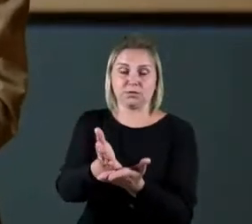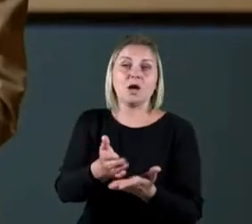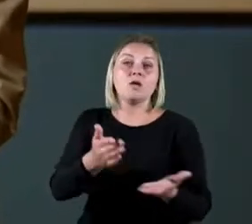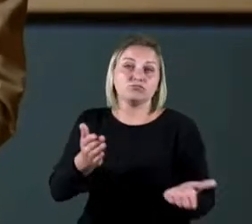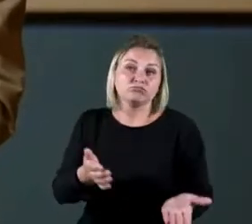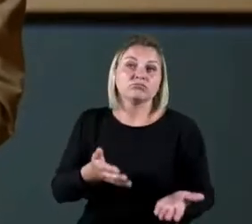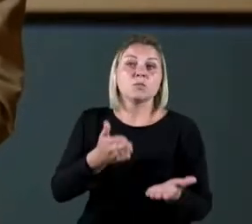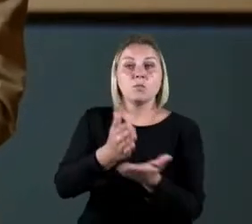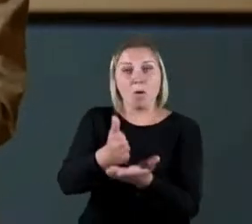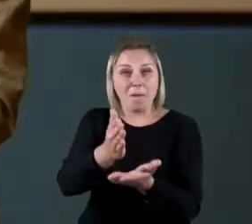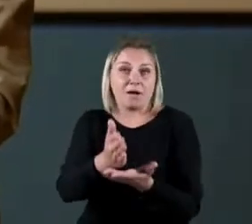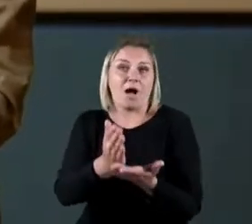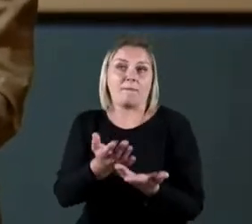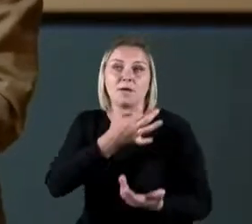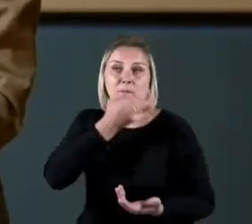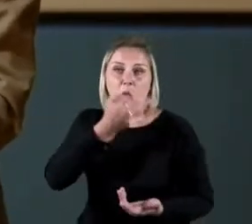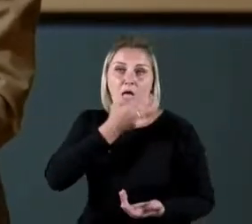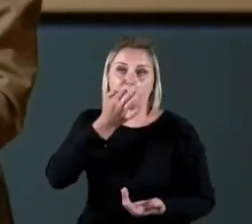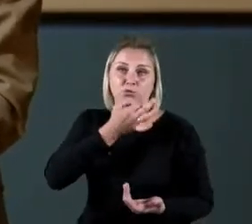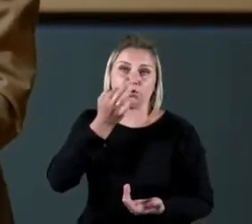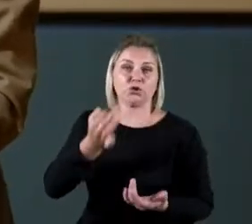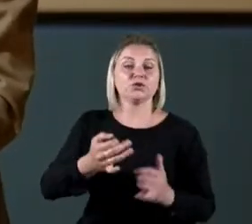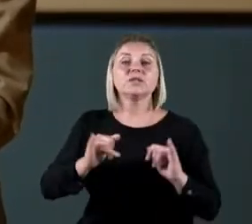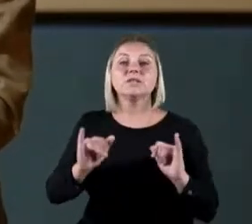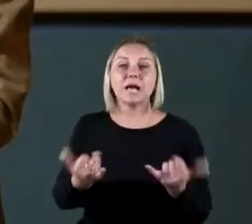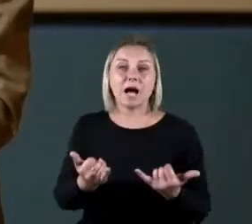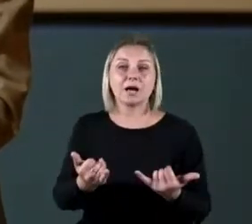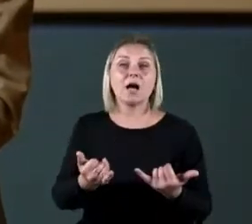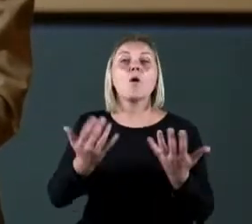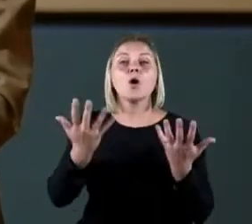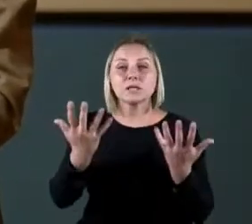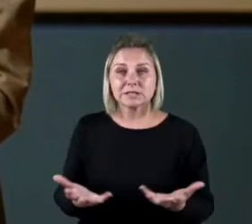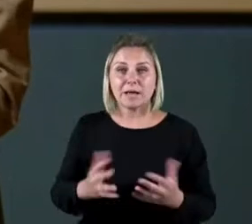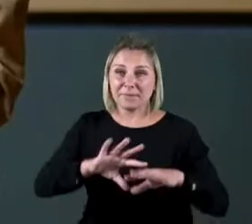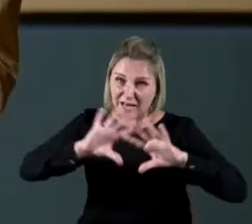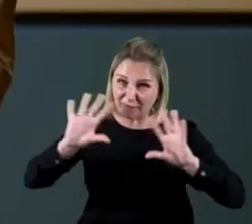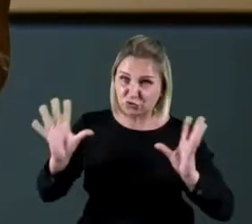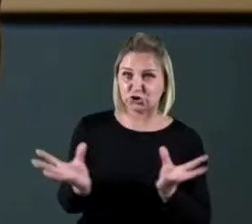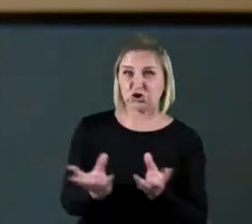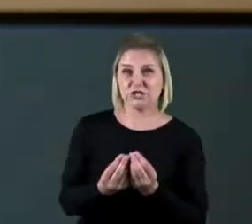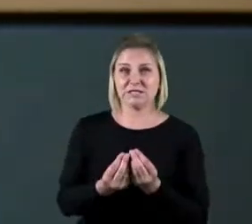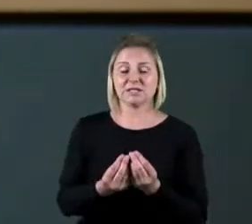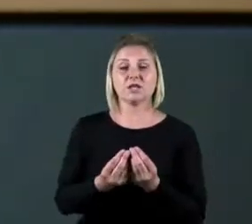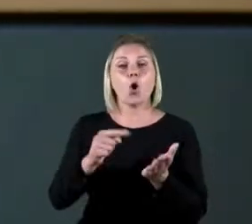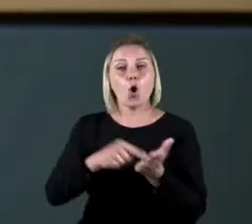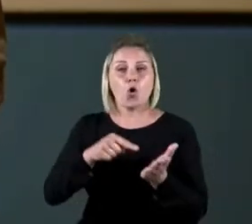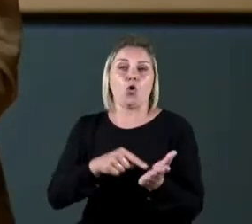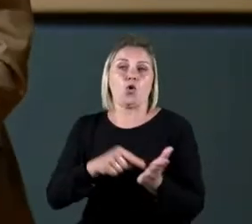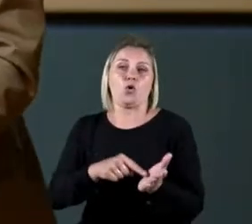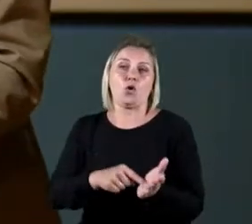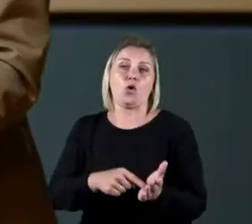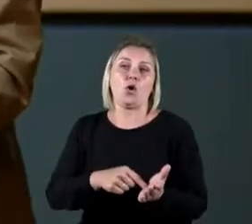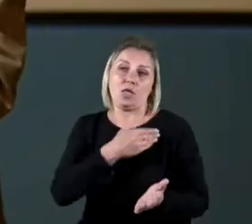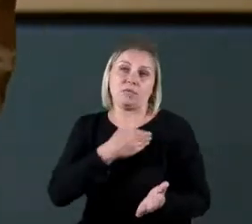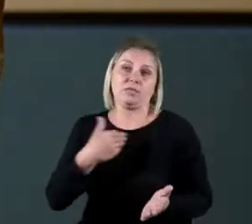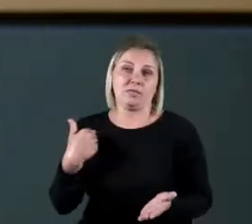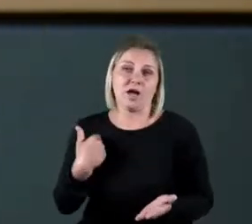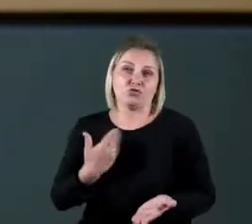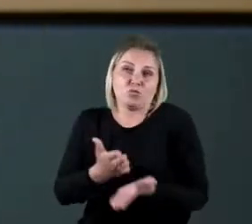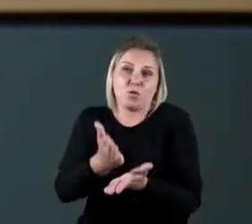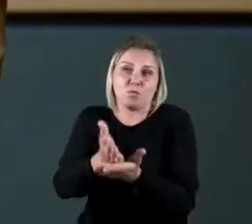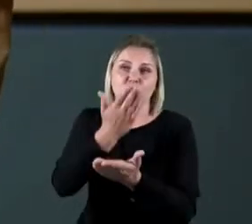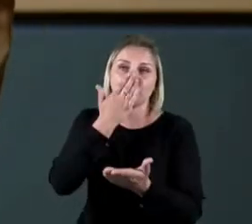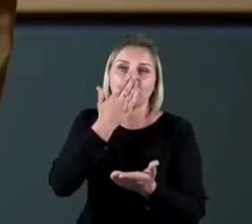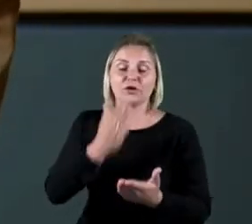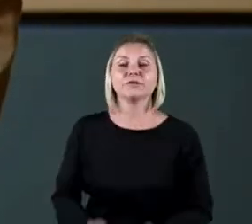build back, it benefits all of us. That's essentially the definition of good inclusive design, which is the work that I focus on. So we've